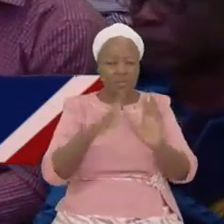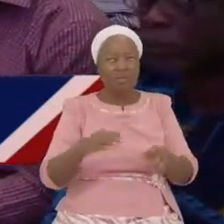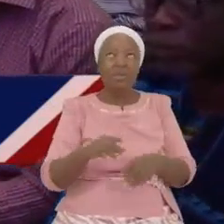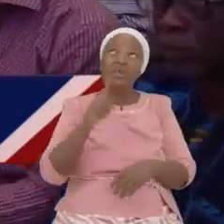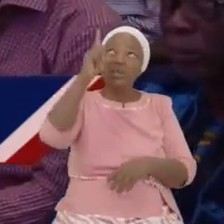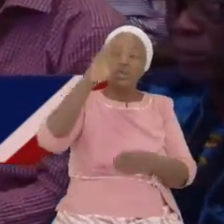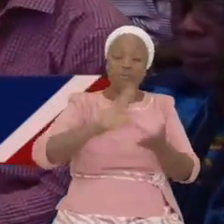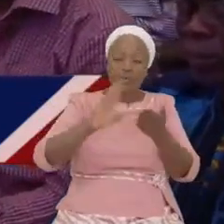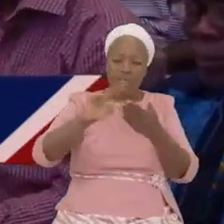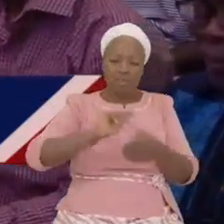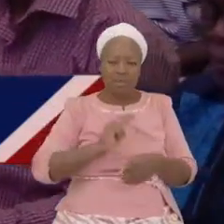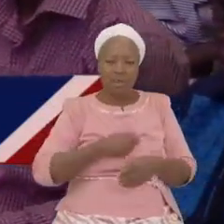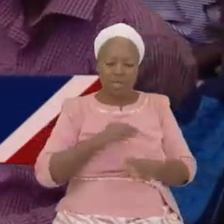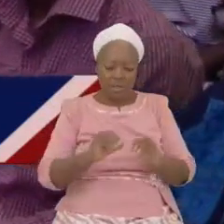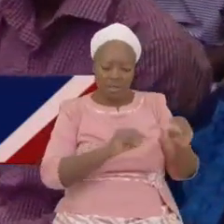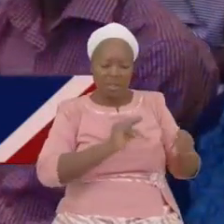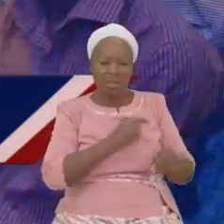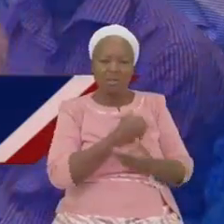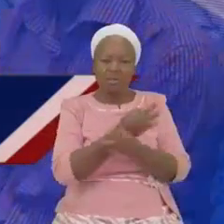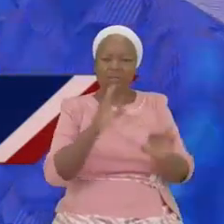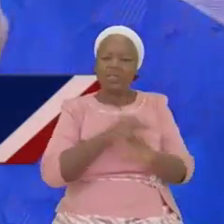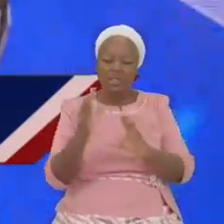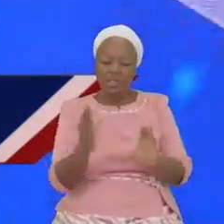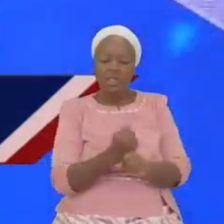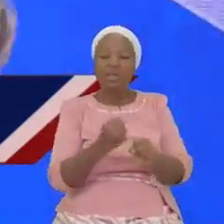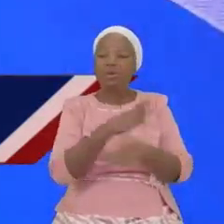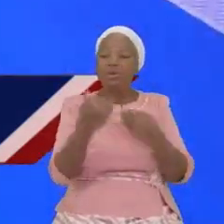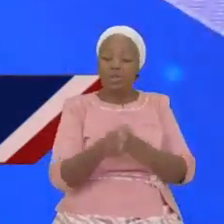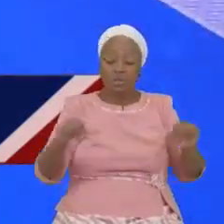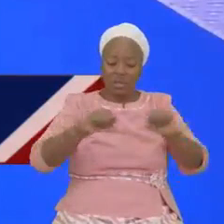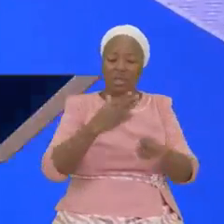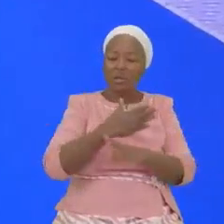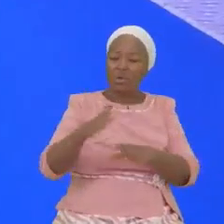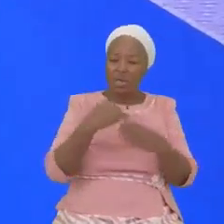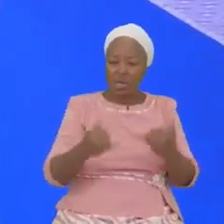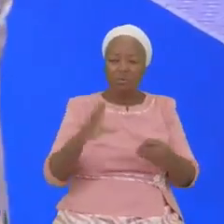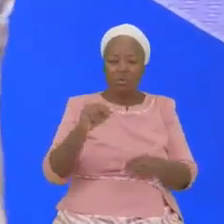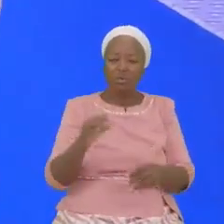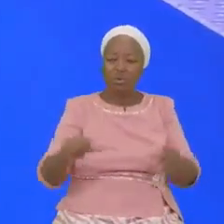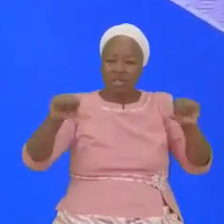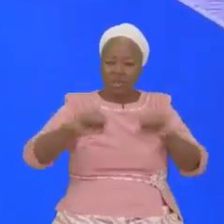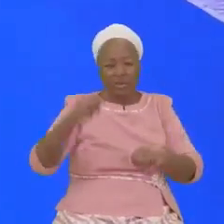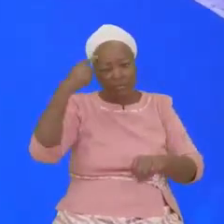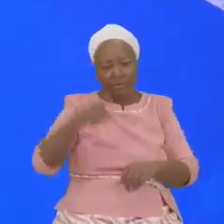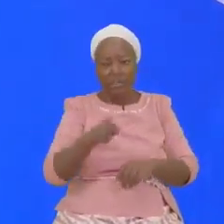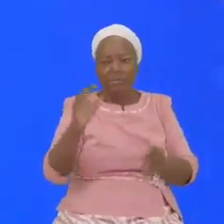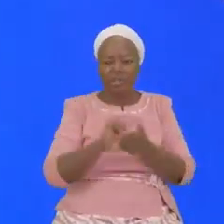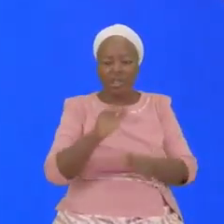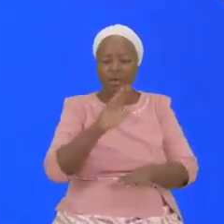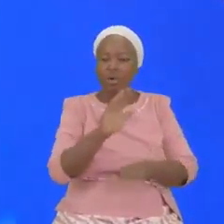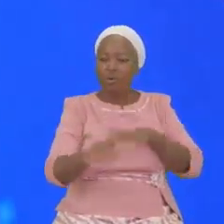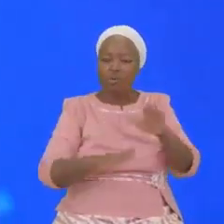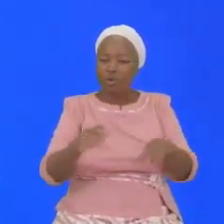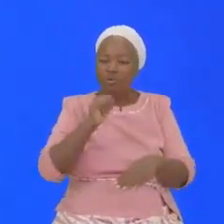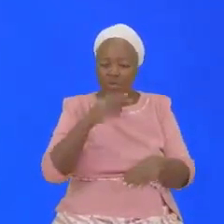He sets us free. He takes the condemnation away. Now there's no condemnation for them that walk not after the